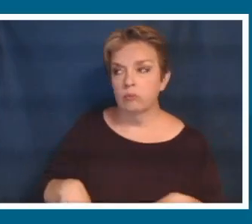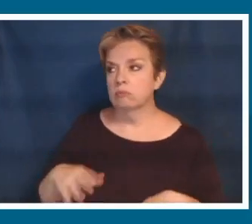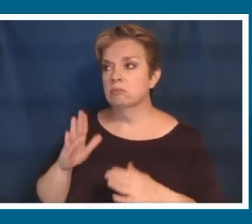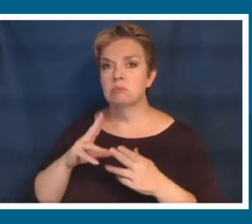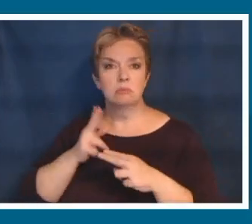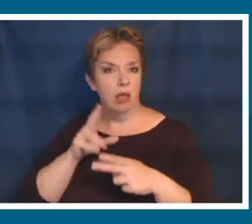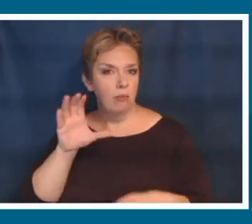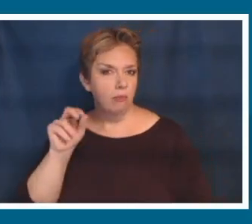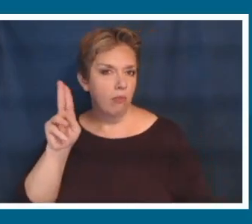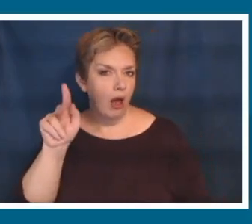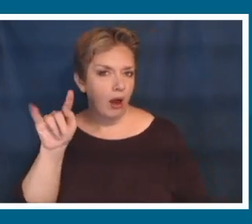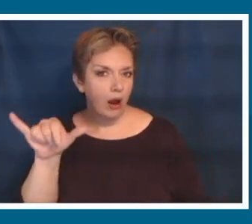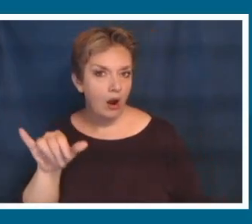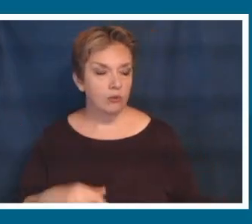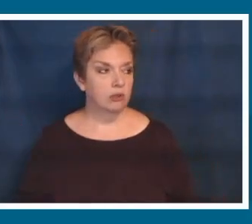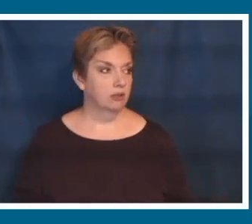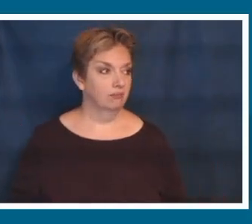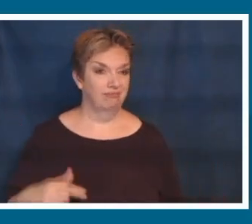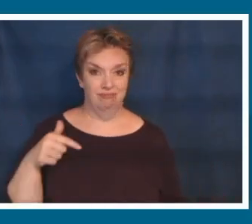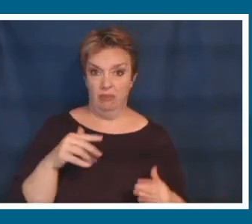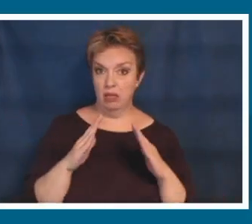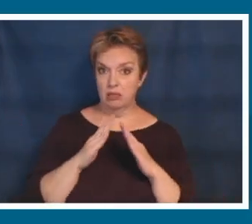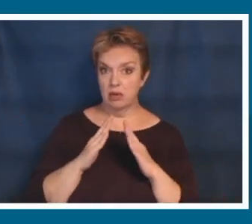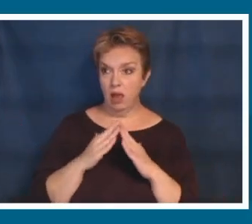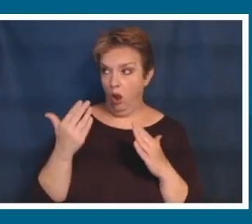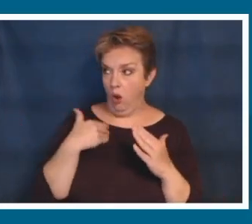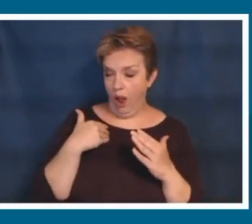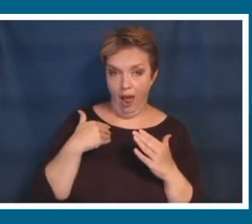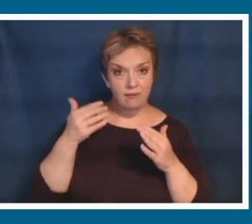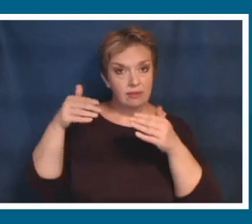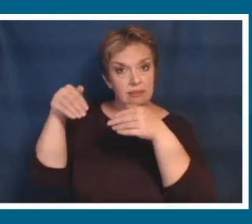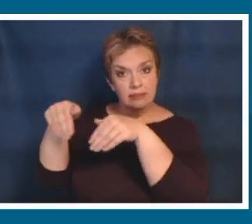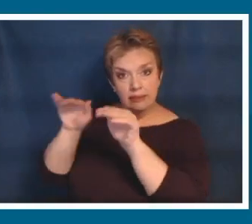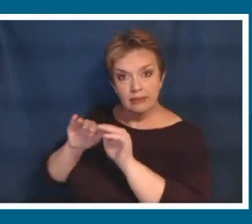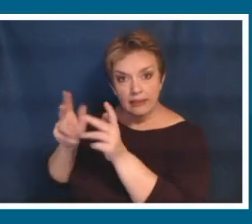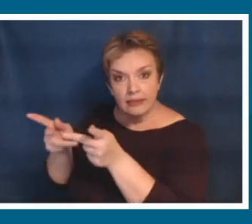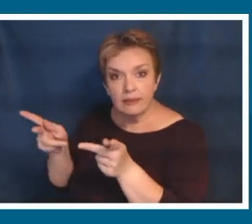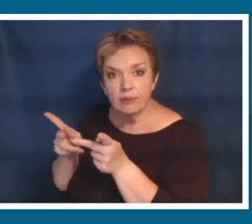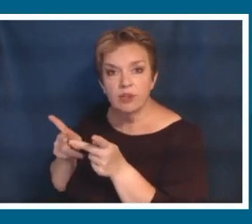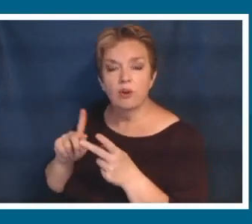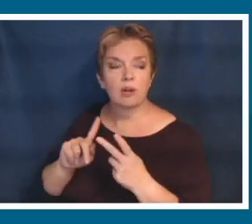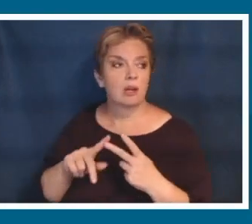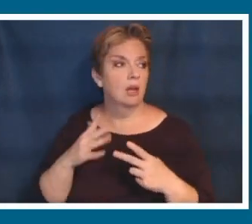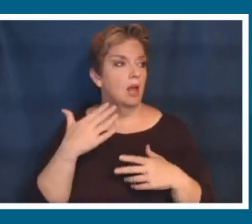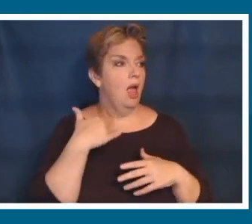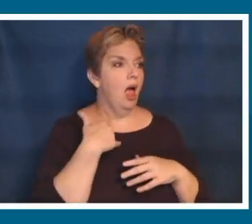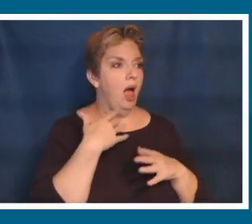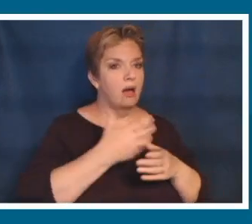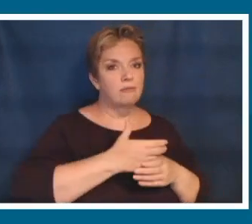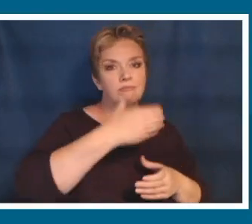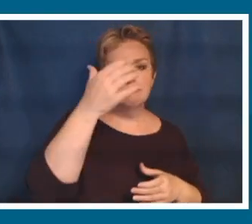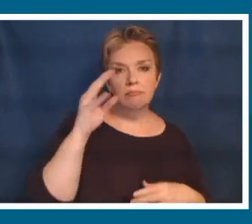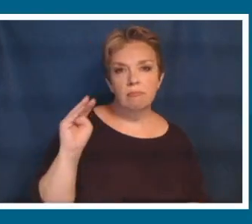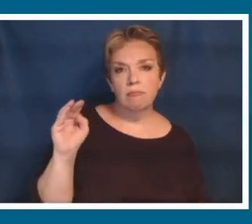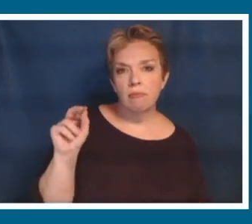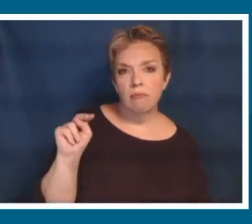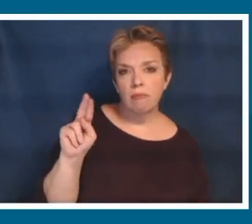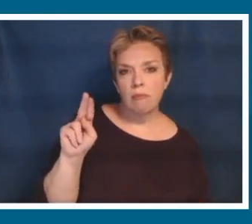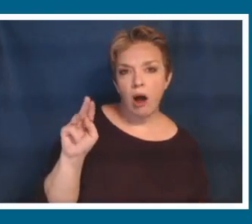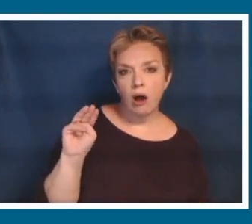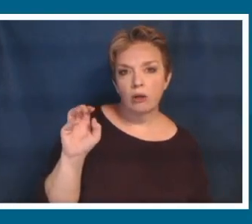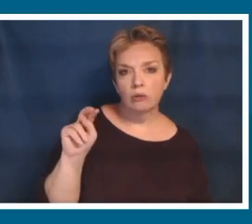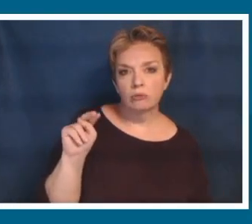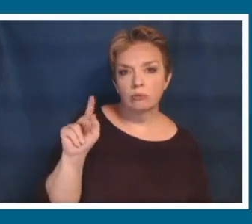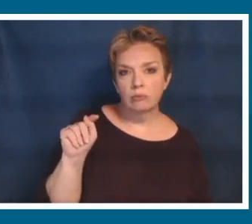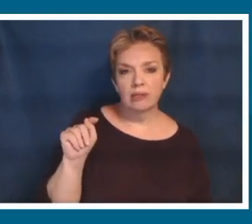cemeteries? How can you take what is in your community and perhaps if you can't do a field trip, pull up the names of things and